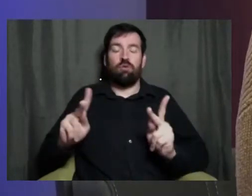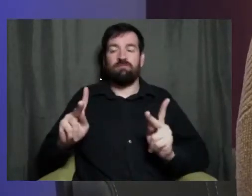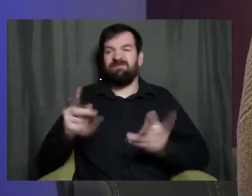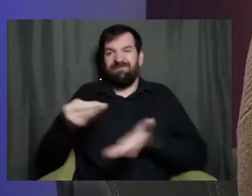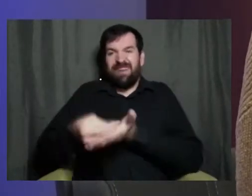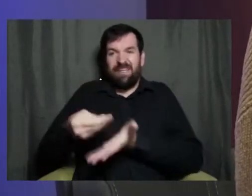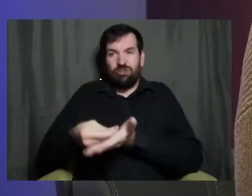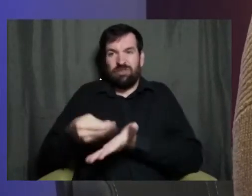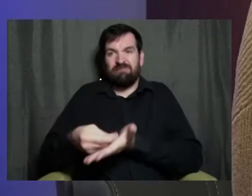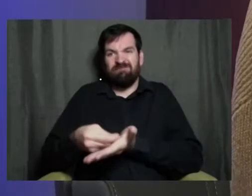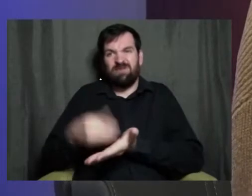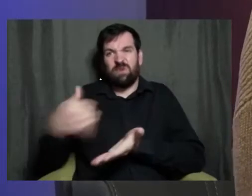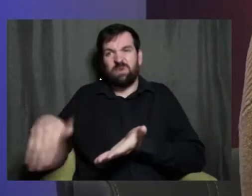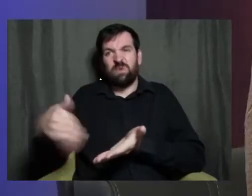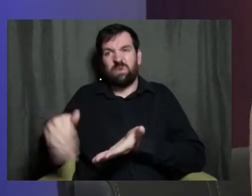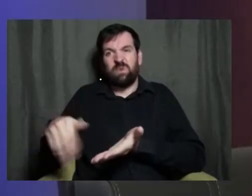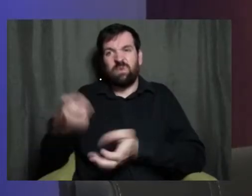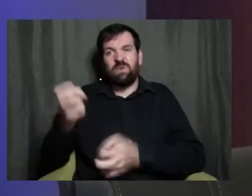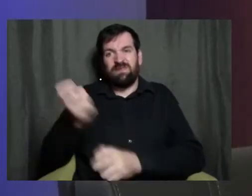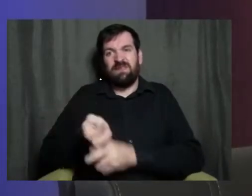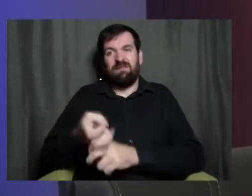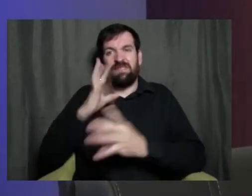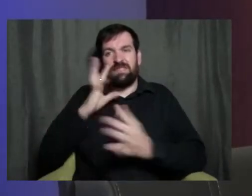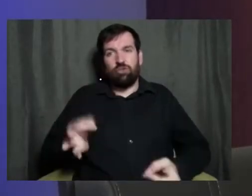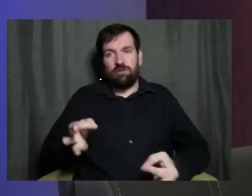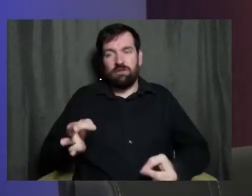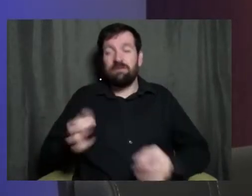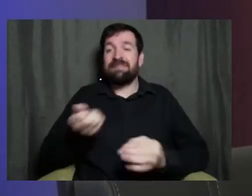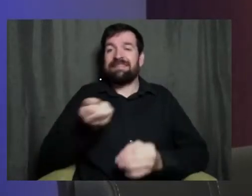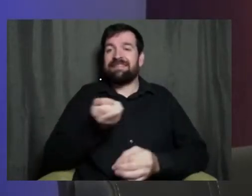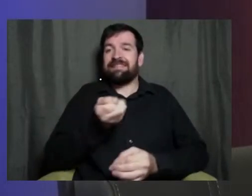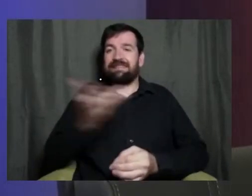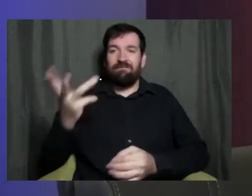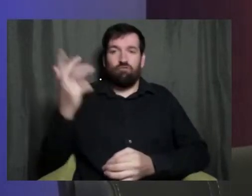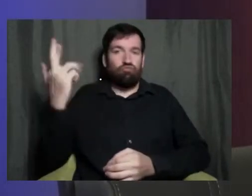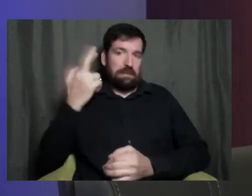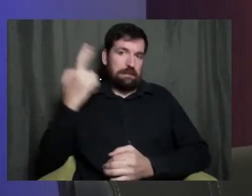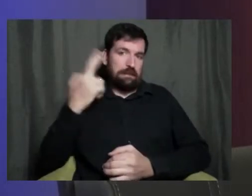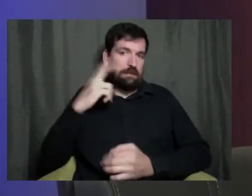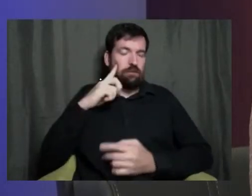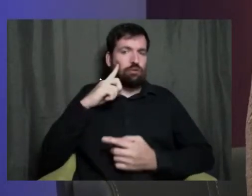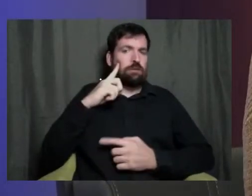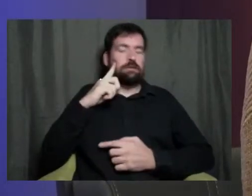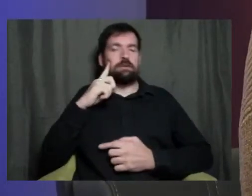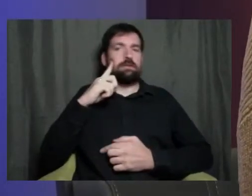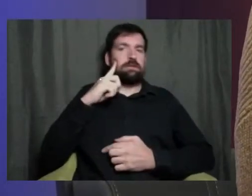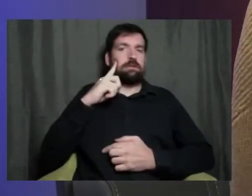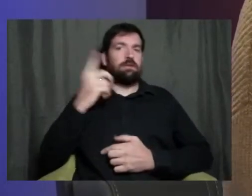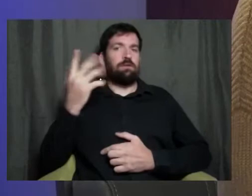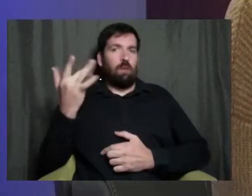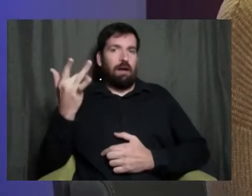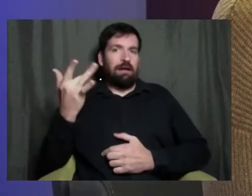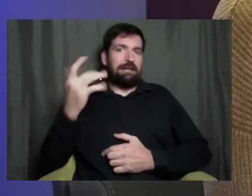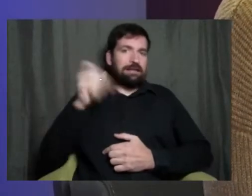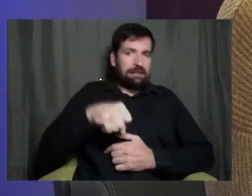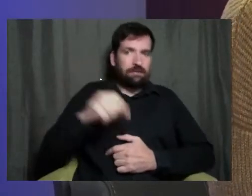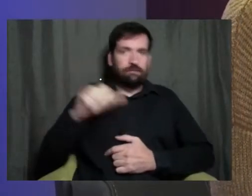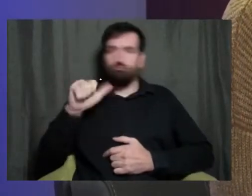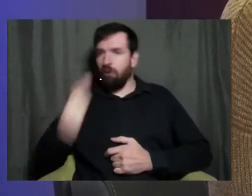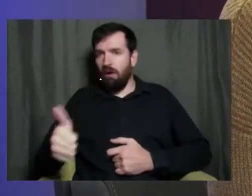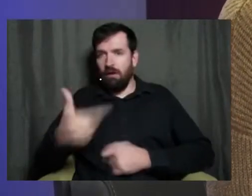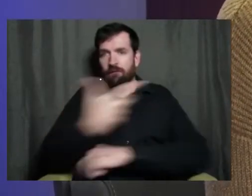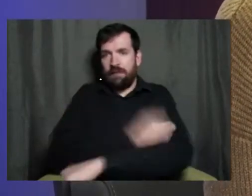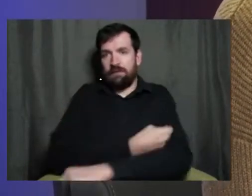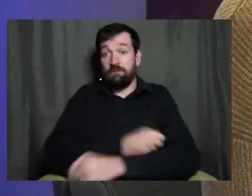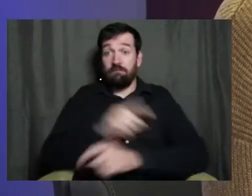hard decision to make. So there are a number of factors that impact our decision making on to get the vaccine or to not get the vaccine. But I encourage everyone to